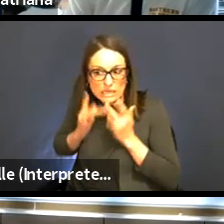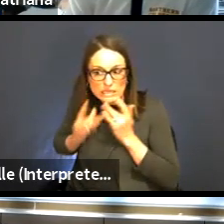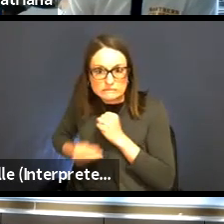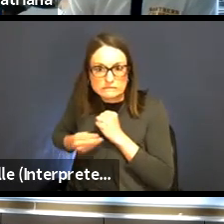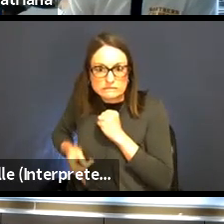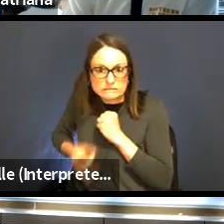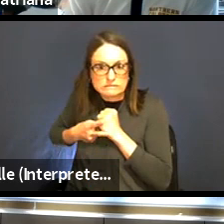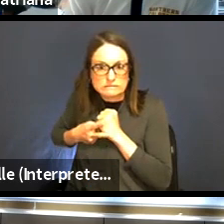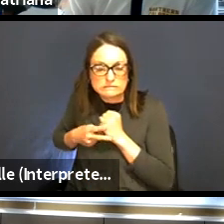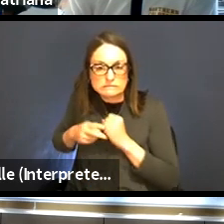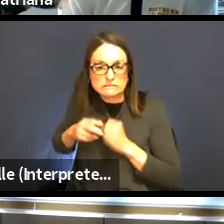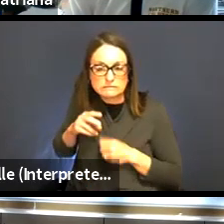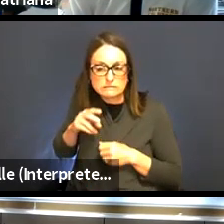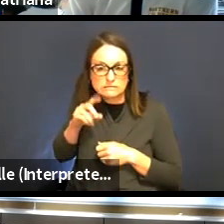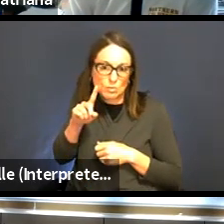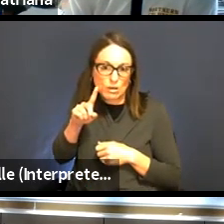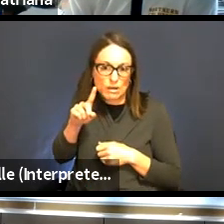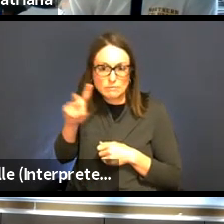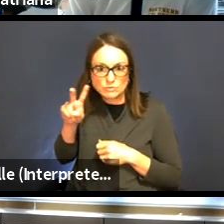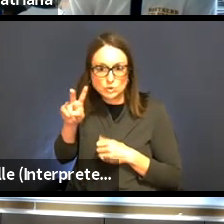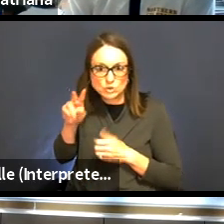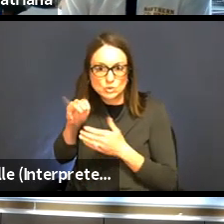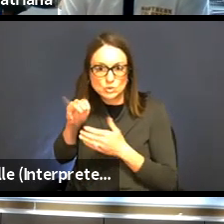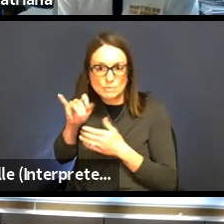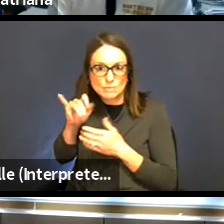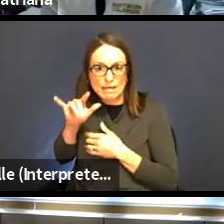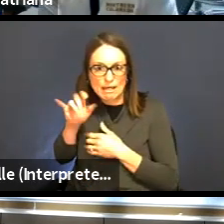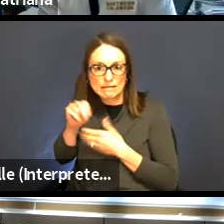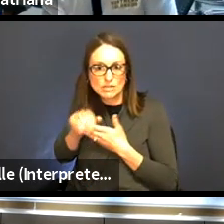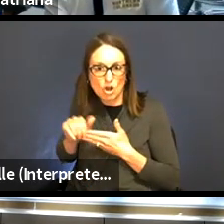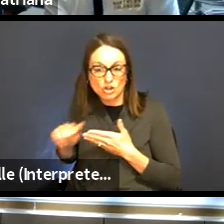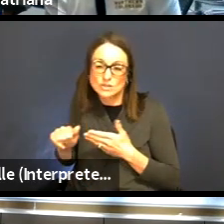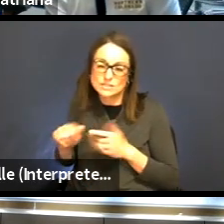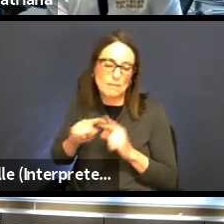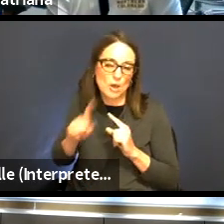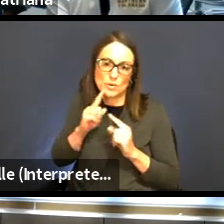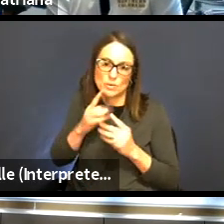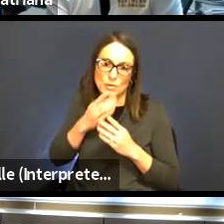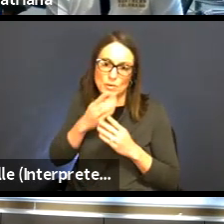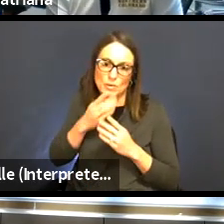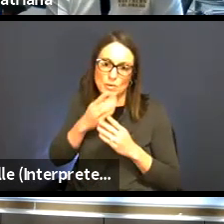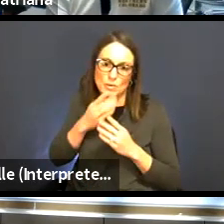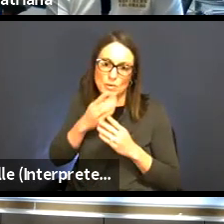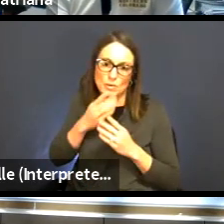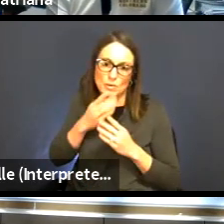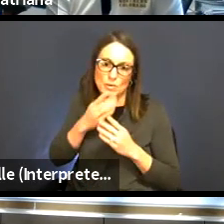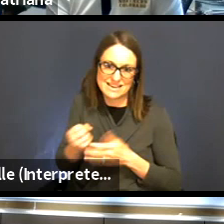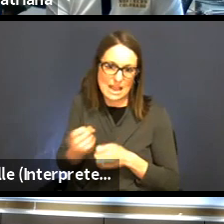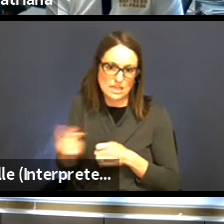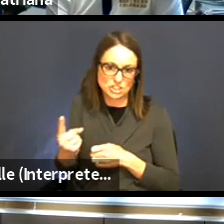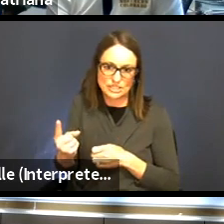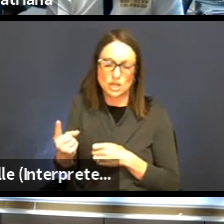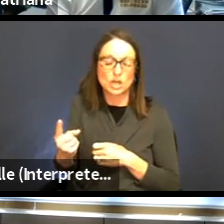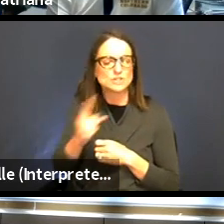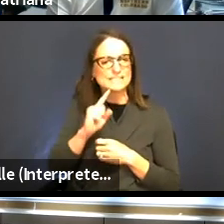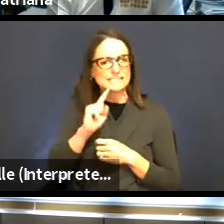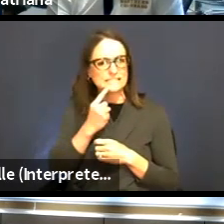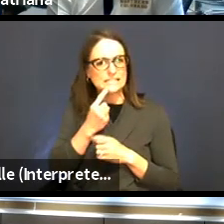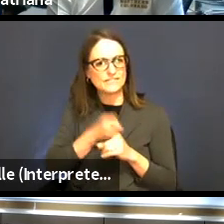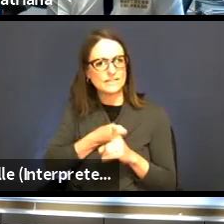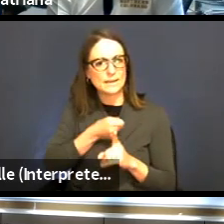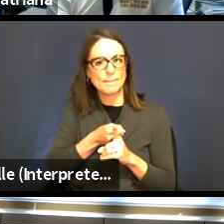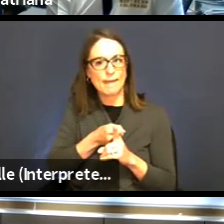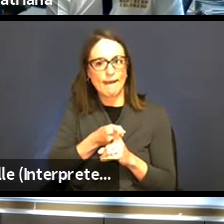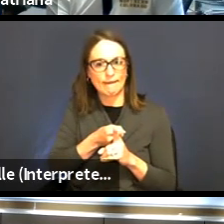very quickly next year. I mean, I have hope that you know, some of this significant impact from